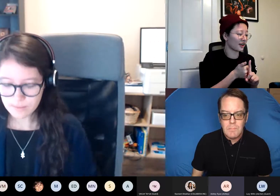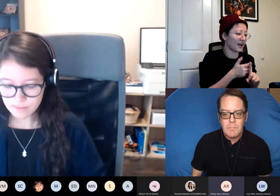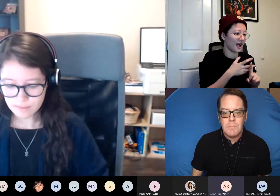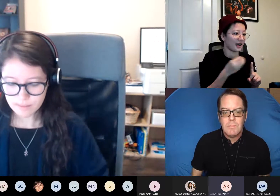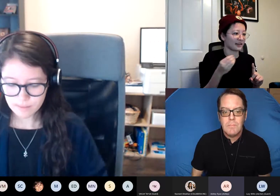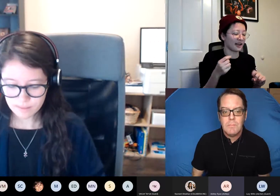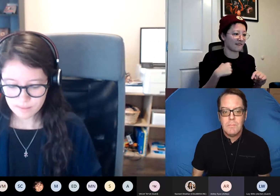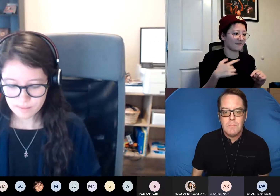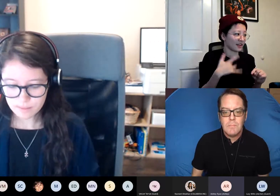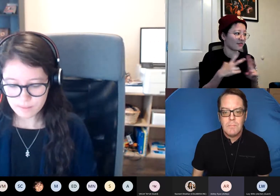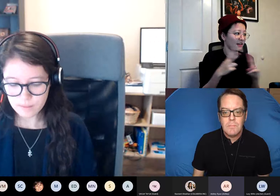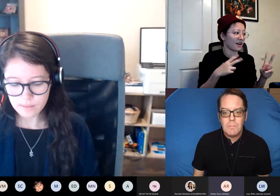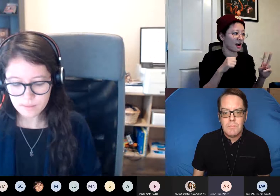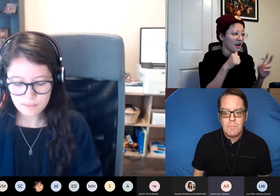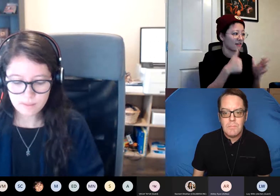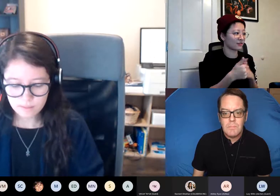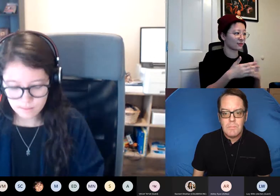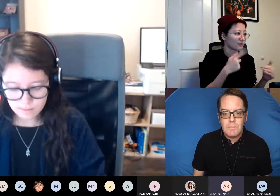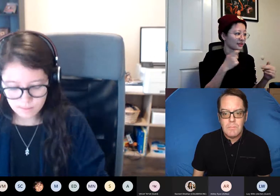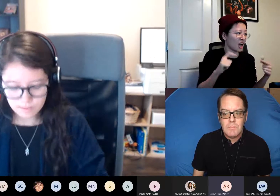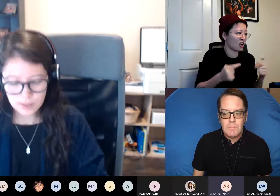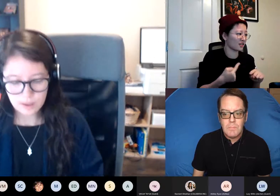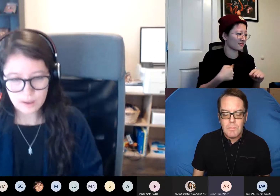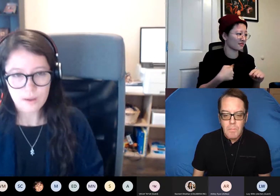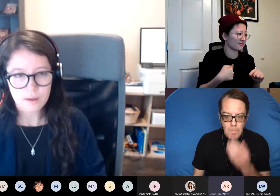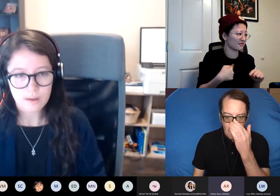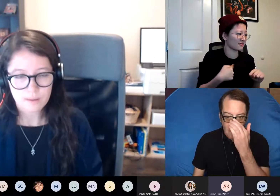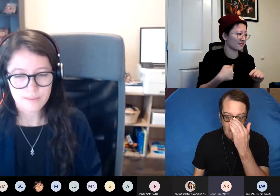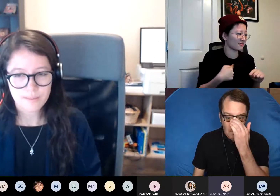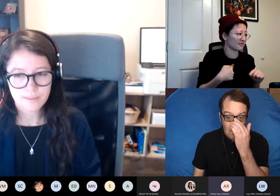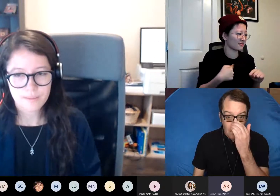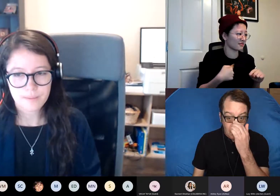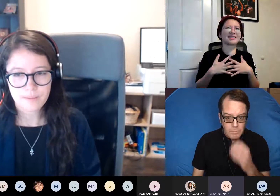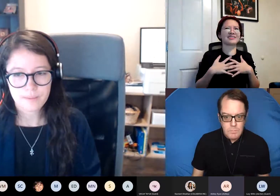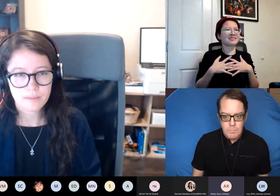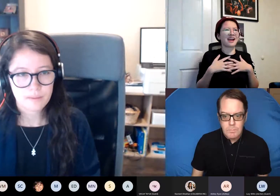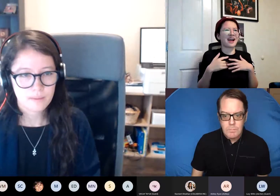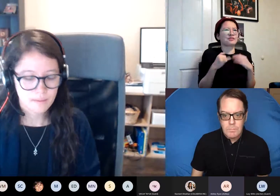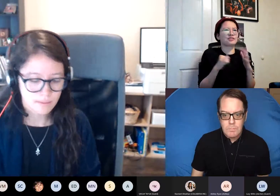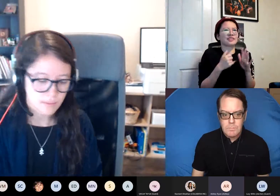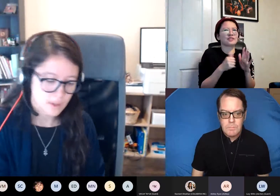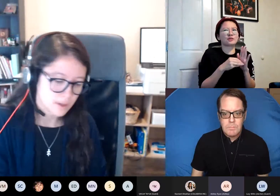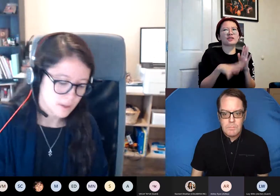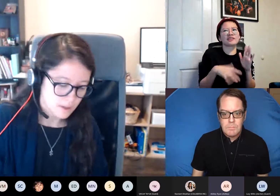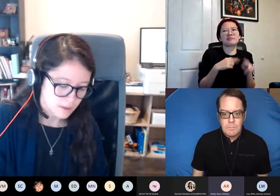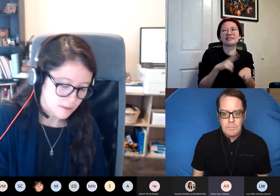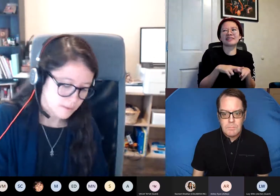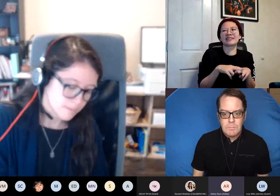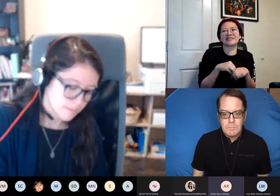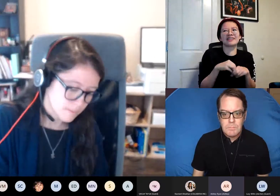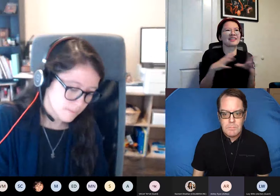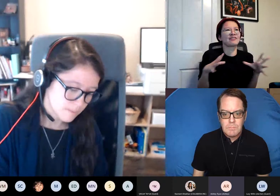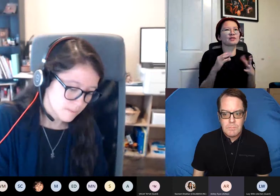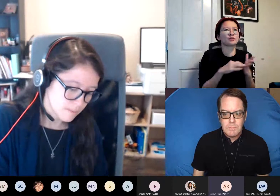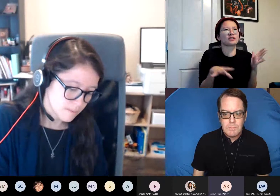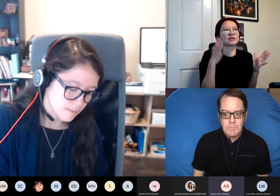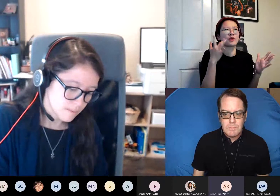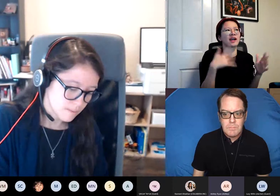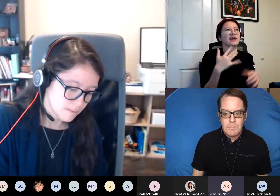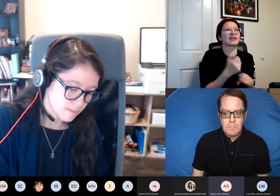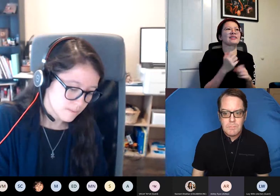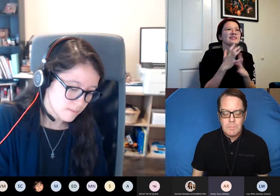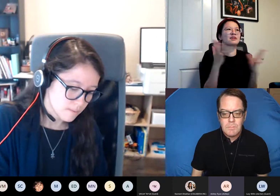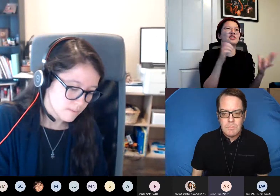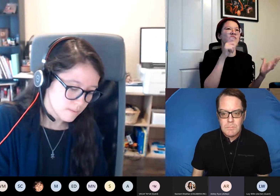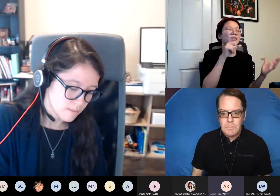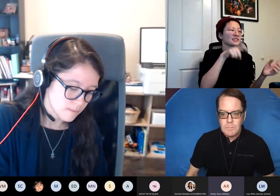conversation, and two, you're almost grabbing the spotlight to yourself. And it became a very uncomfortable situation for me because not only was that